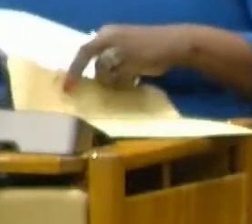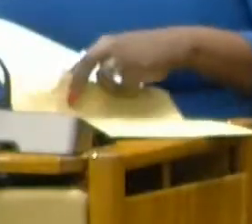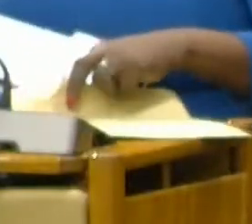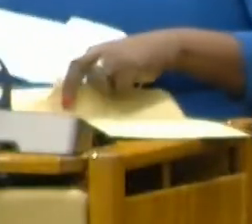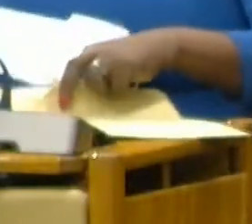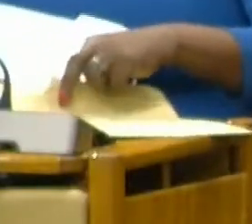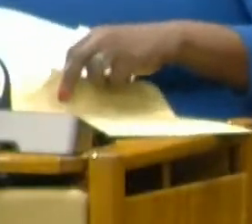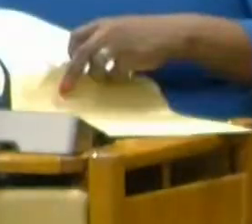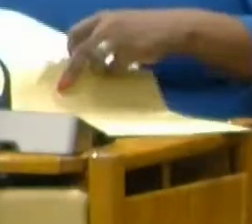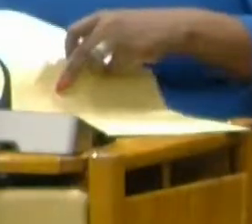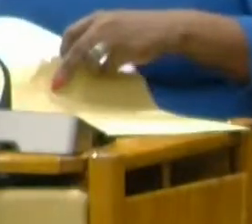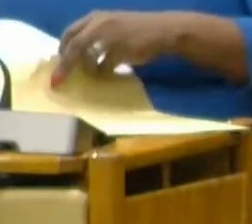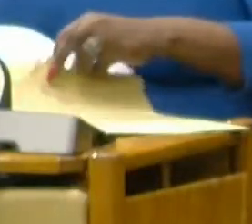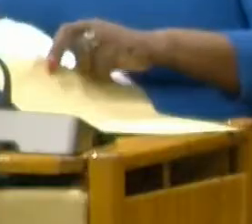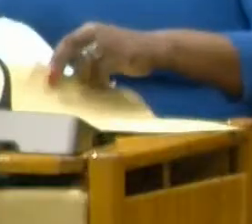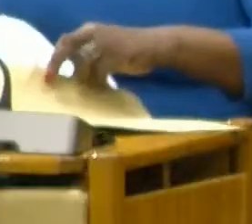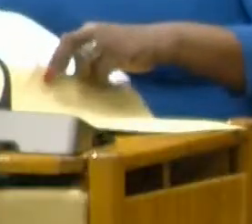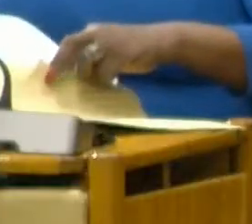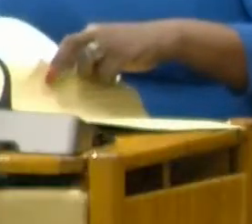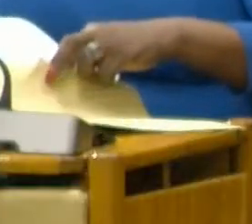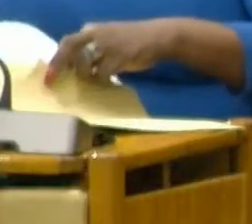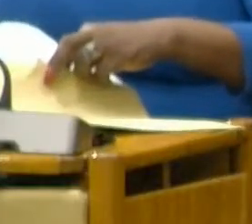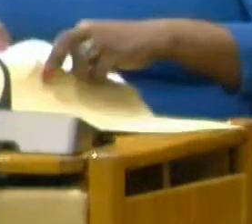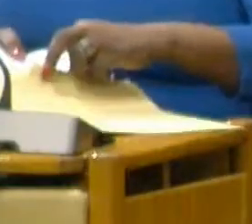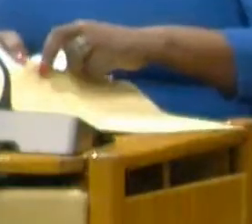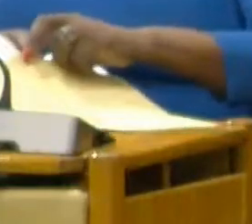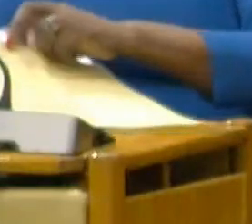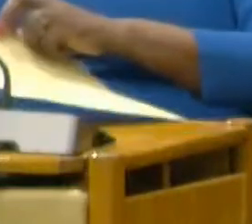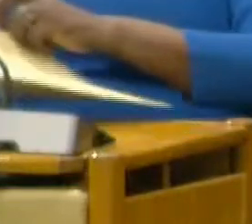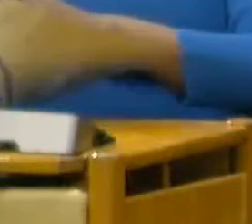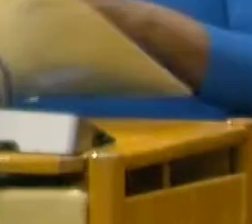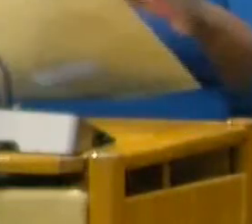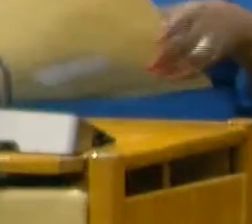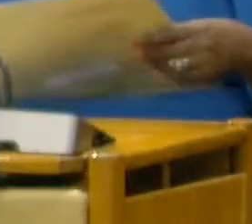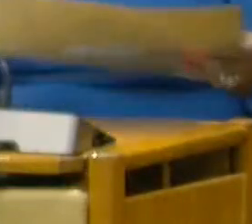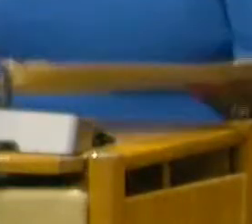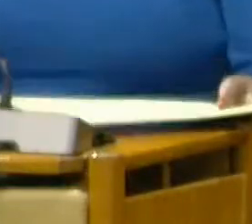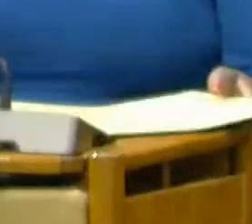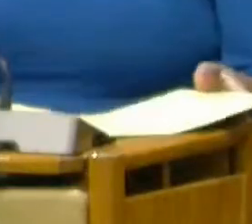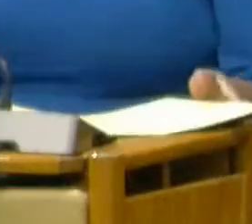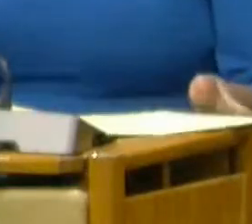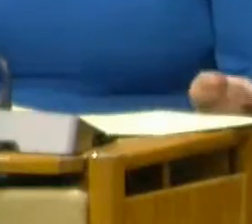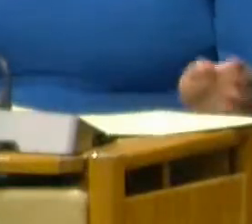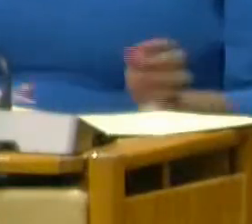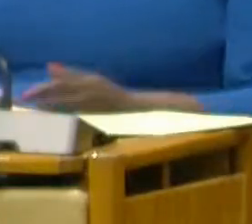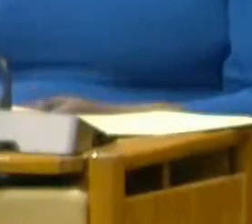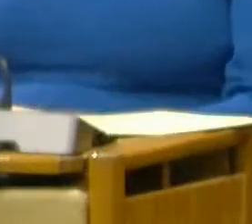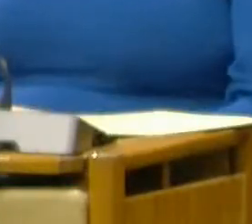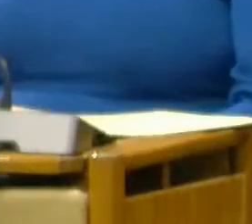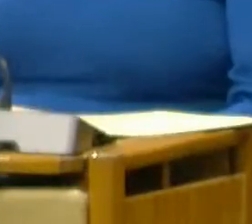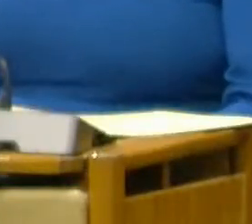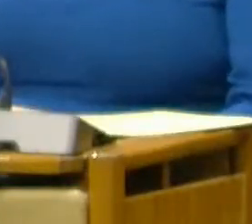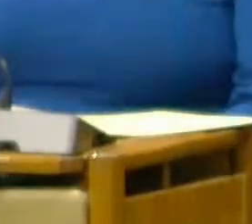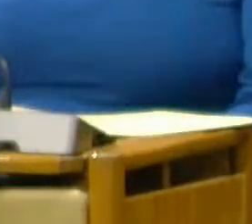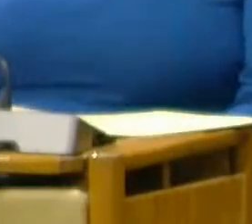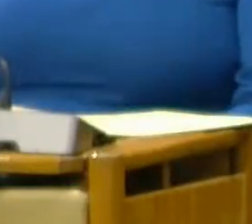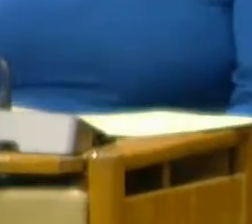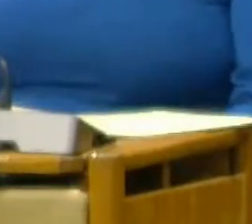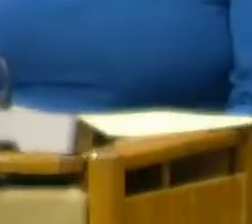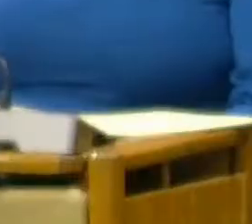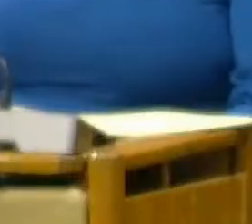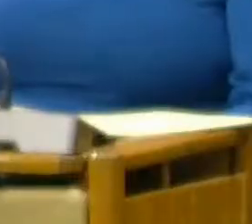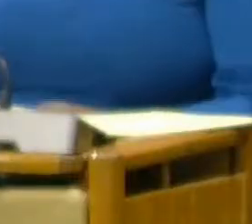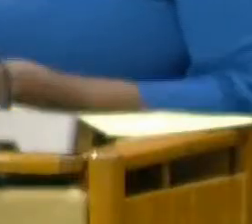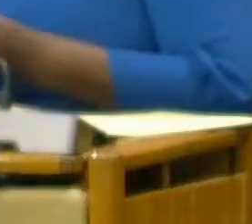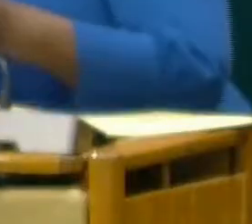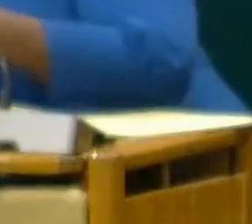promotional pathways to reward excellence and enhance our career development in the force. I want to repeat that, Madam Speaker. In tandem with the